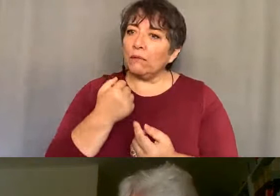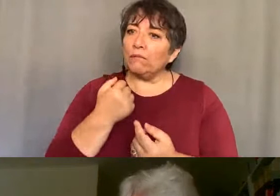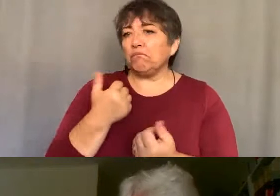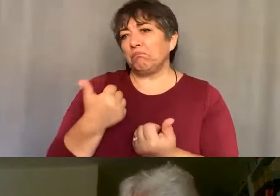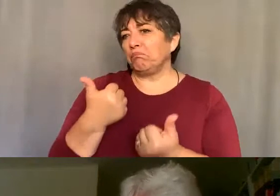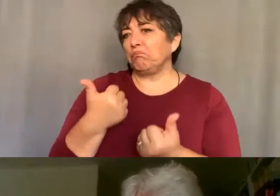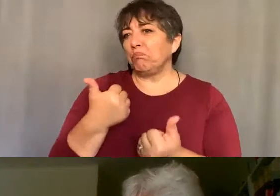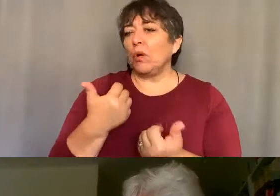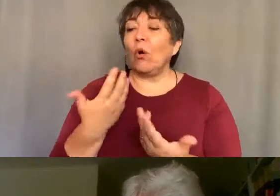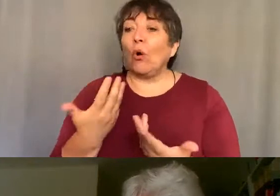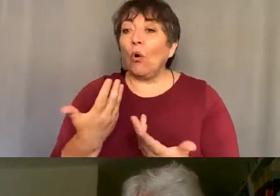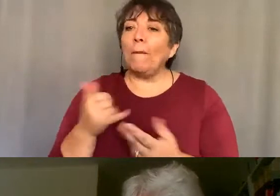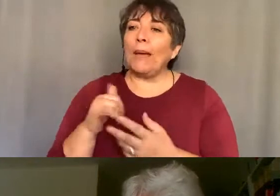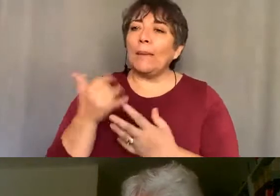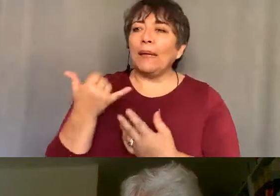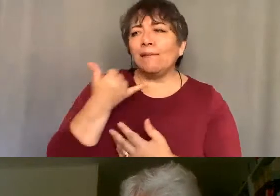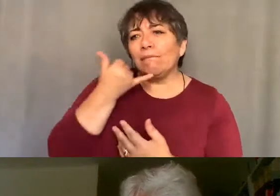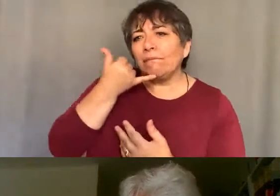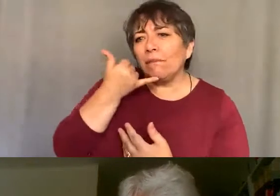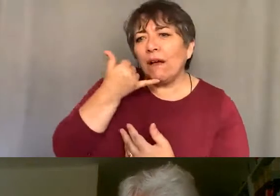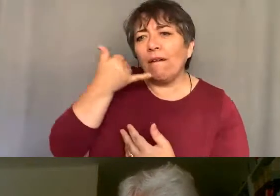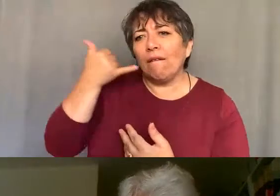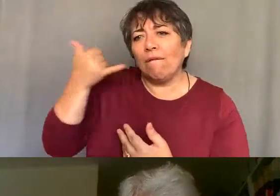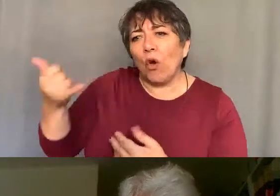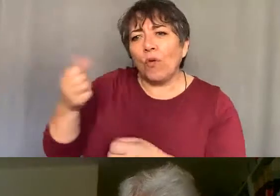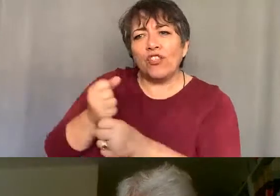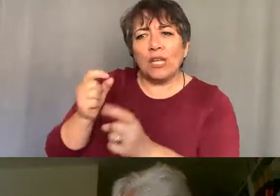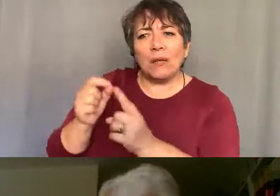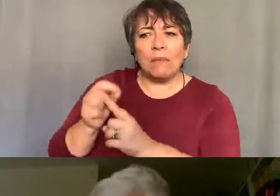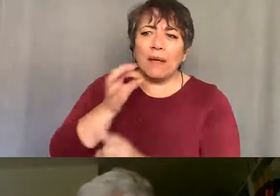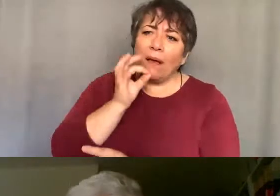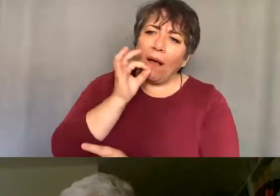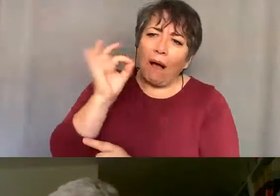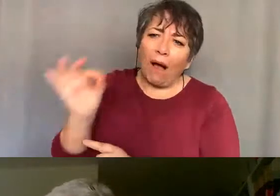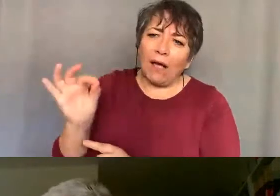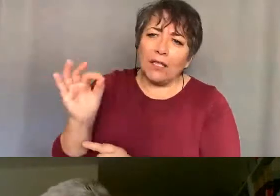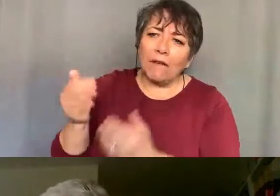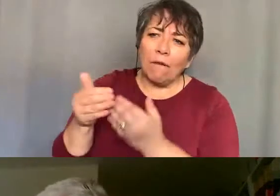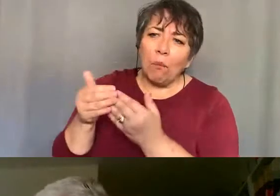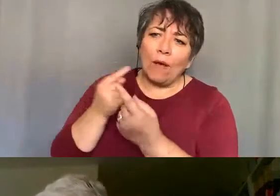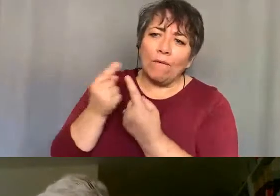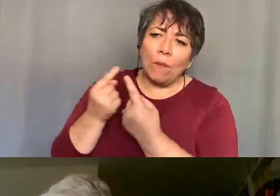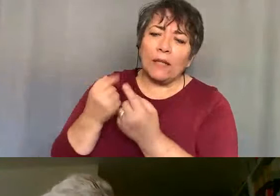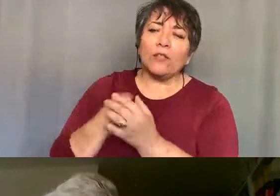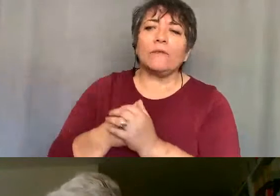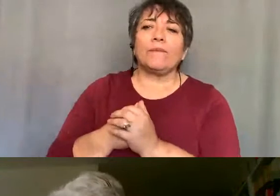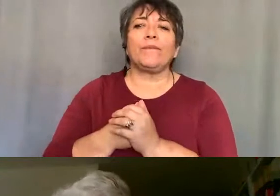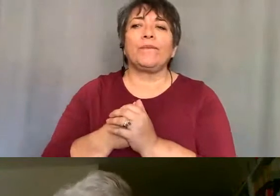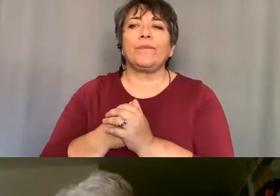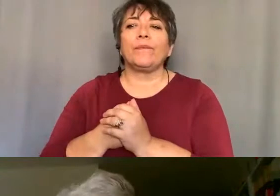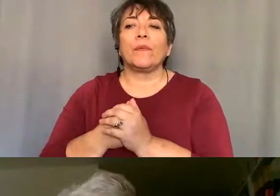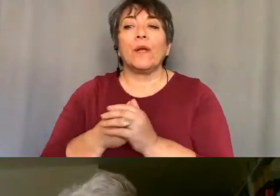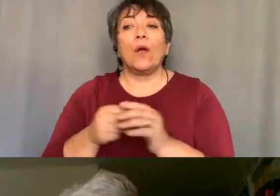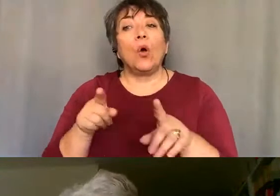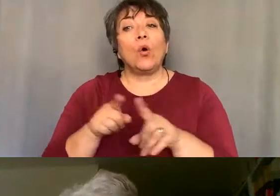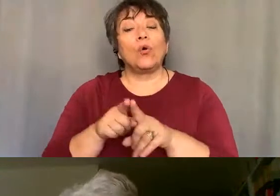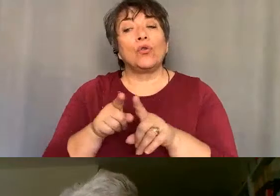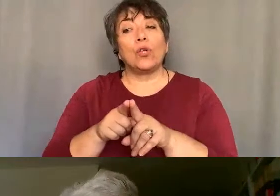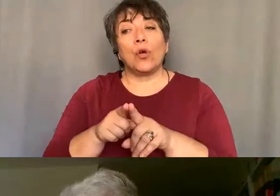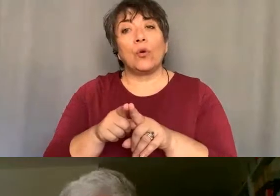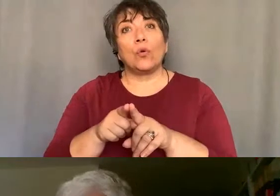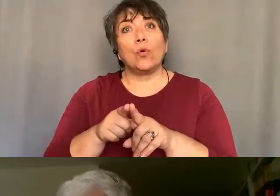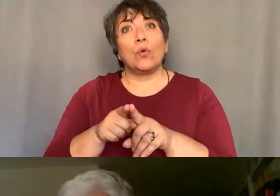made. And then finally, we're always on the lookout to make sure that we can get alignments done for patients' medication. So if we